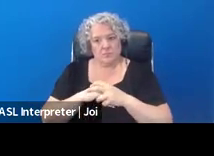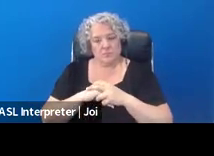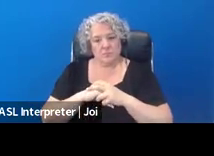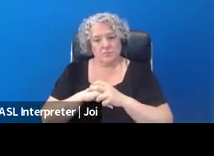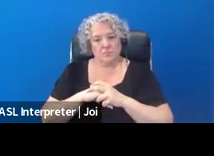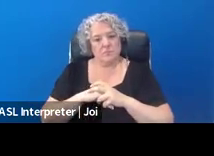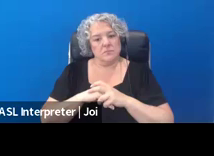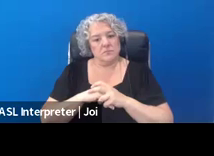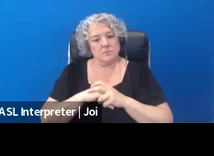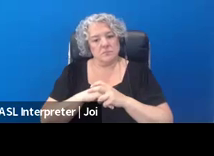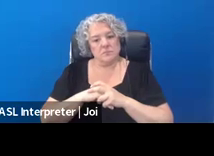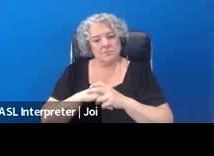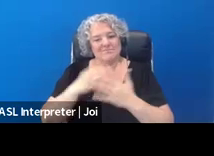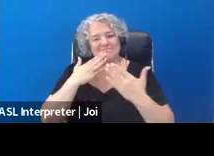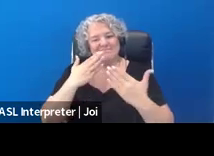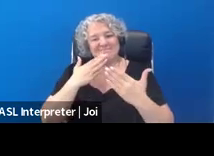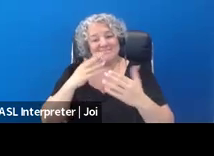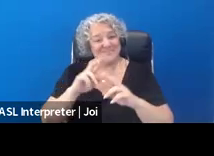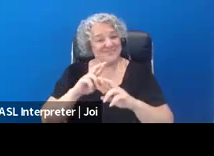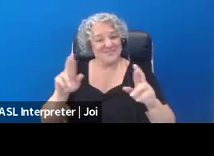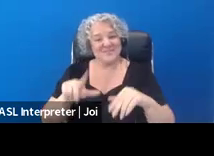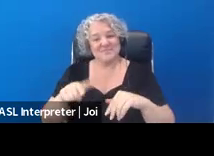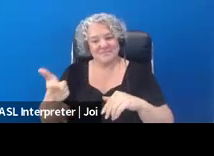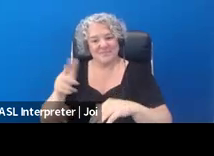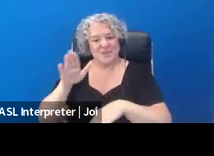podamos. Thank you so much. We're ready to turn.